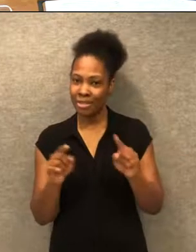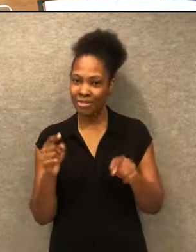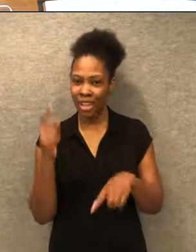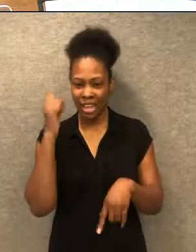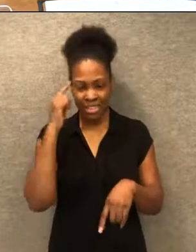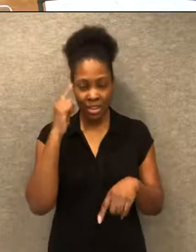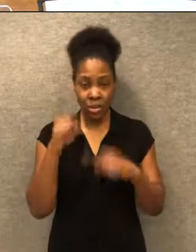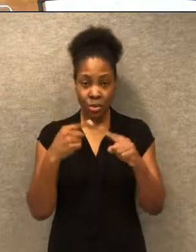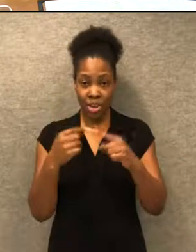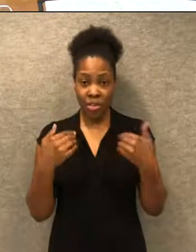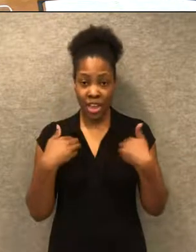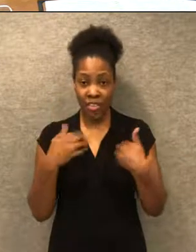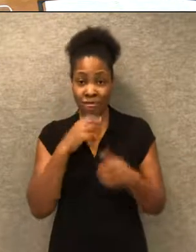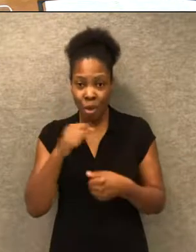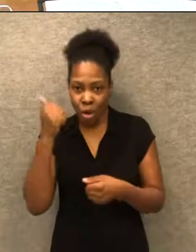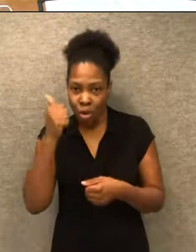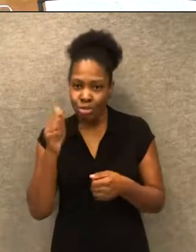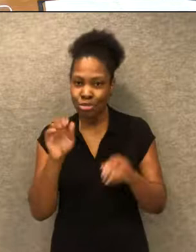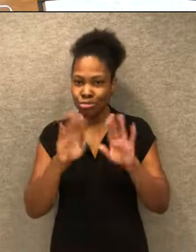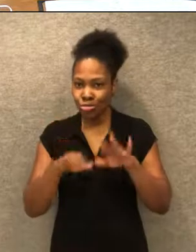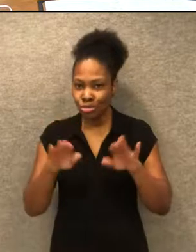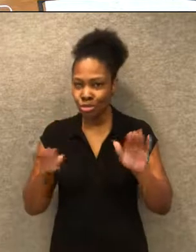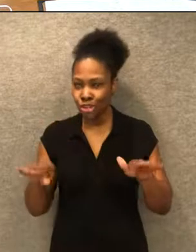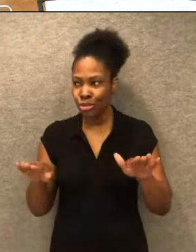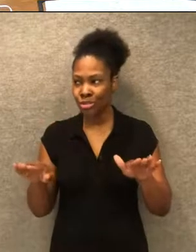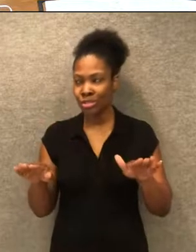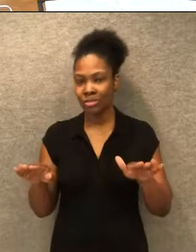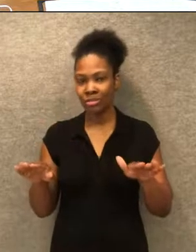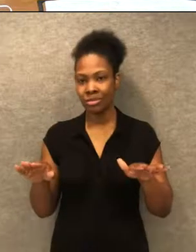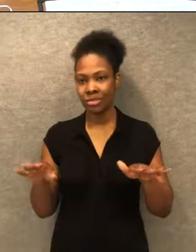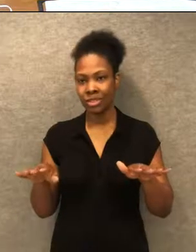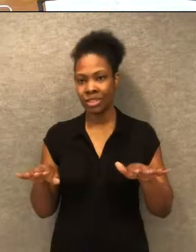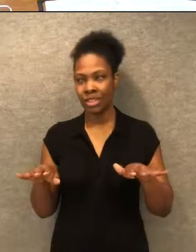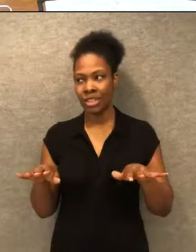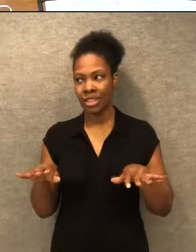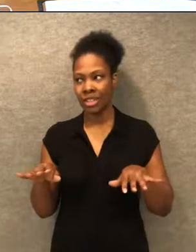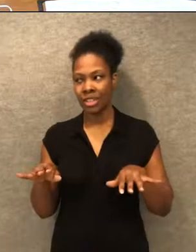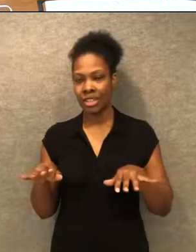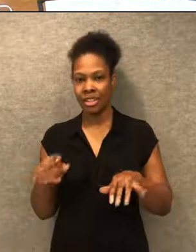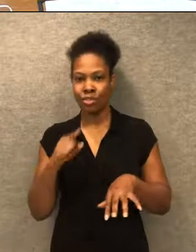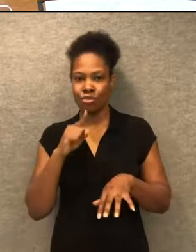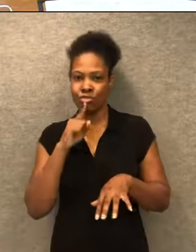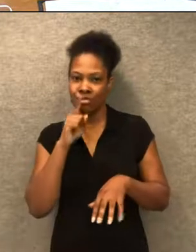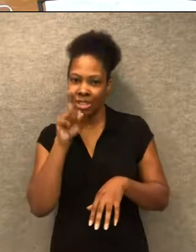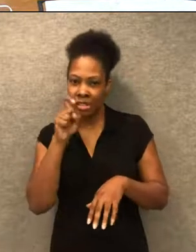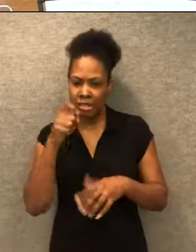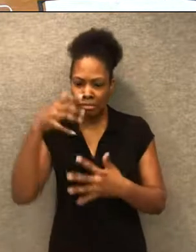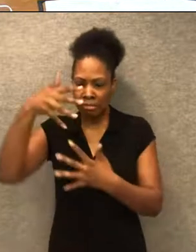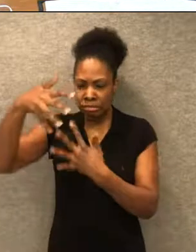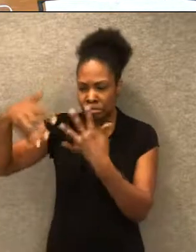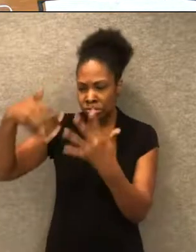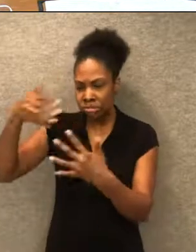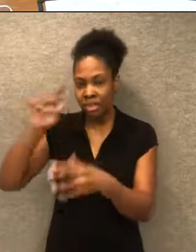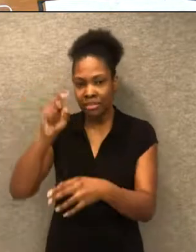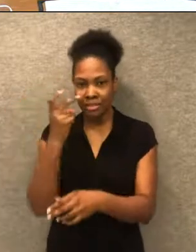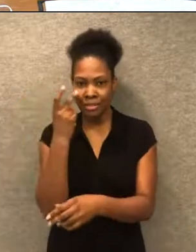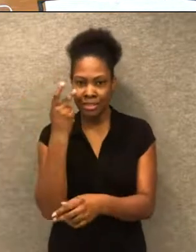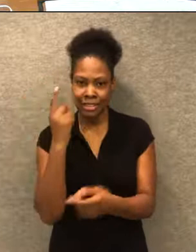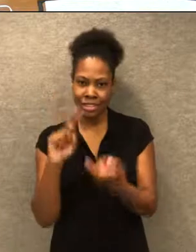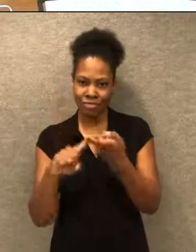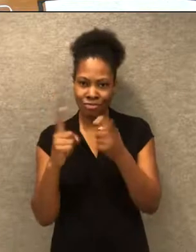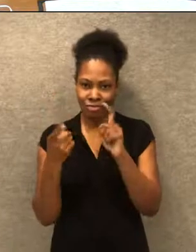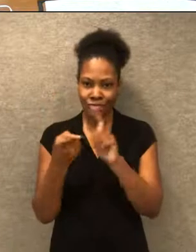and the teenagers that are so that they thrive with social interaction and they need to see their friends.